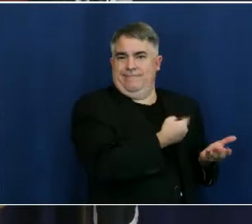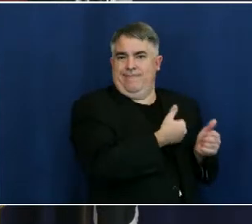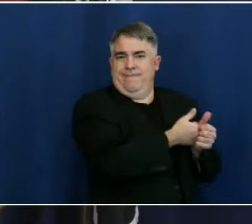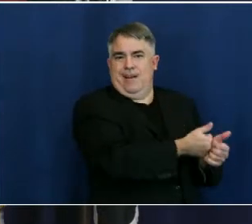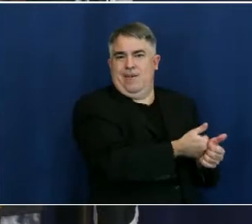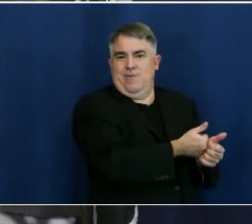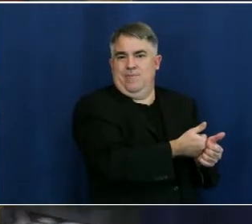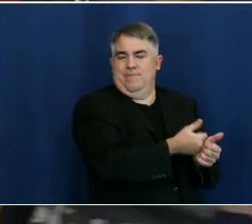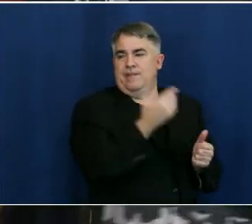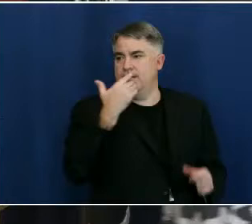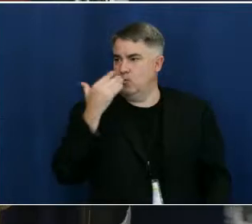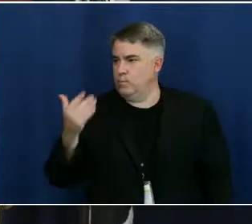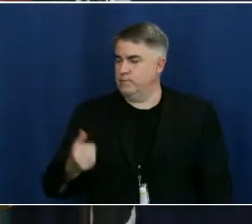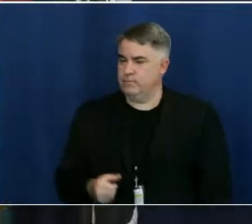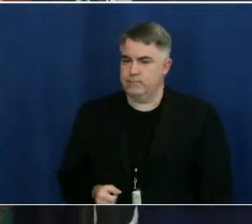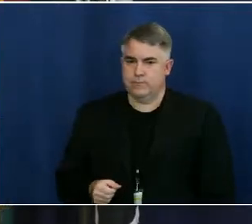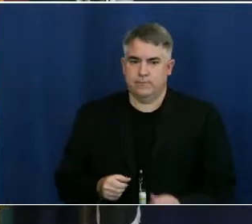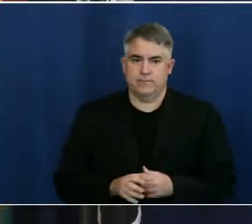Thank you.